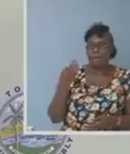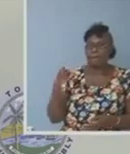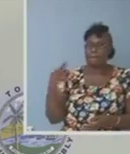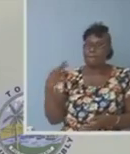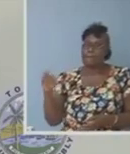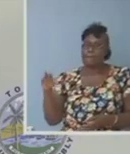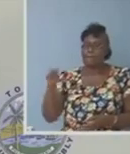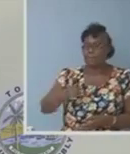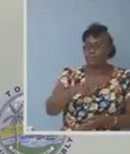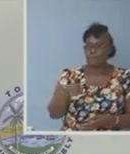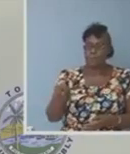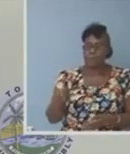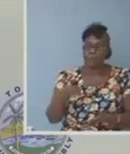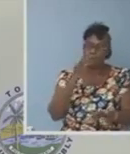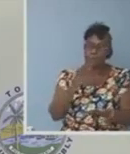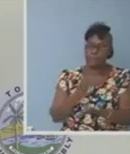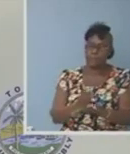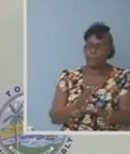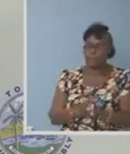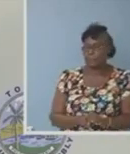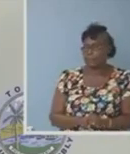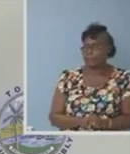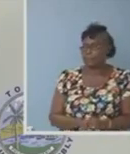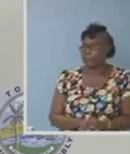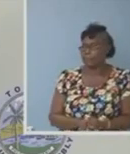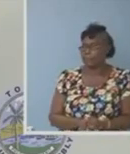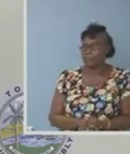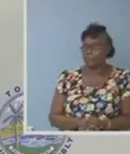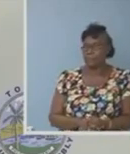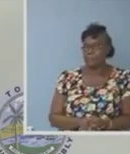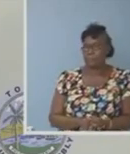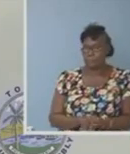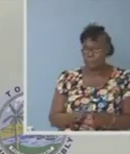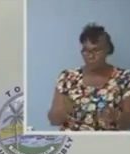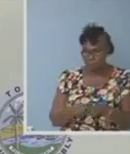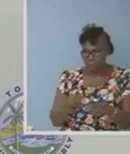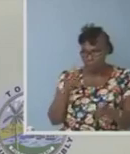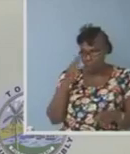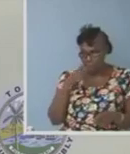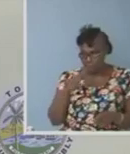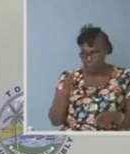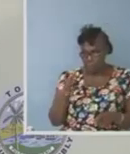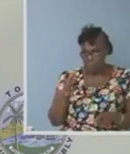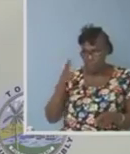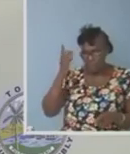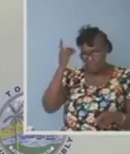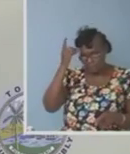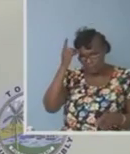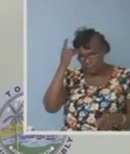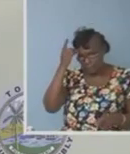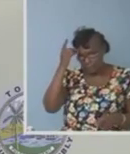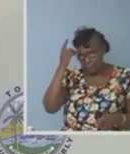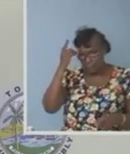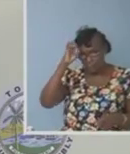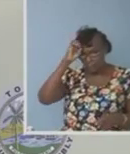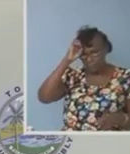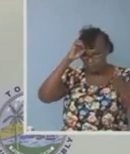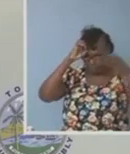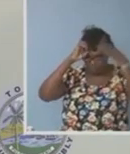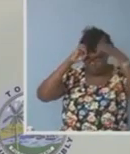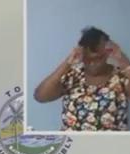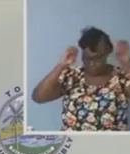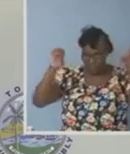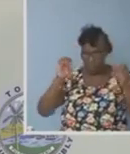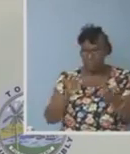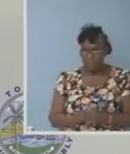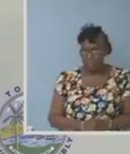Foreign field trips were cancelled, and we also sought at the Division of Education to procure